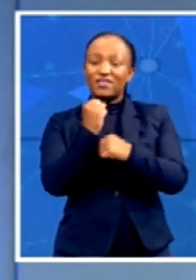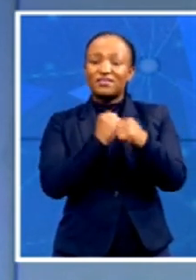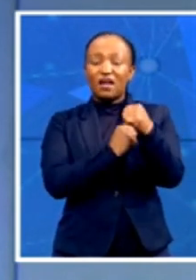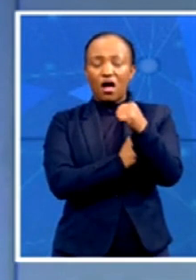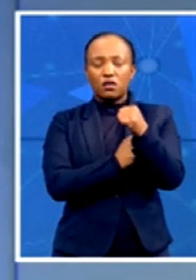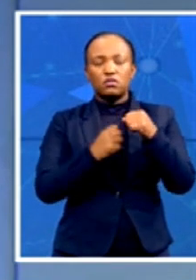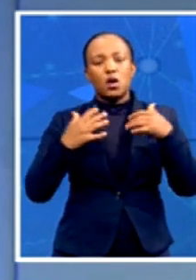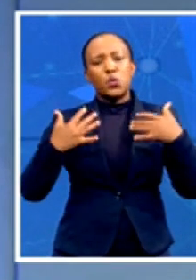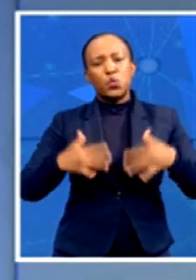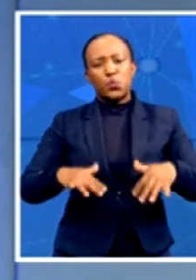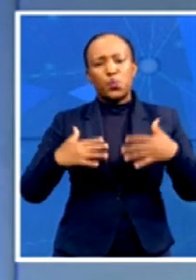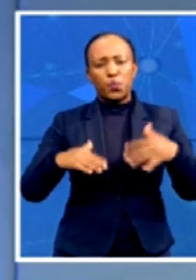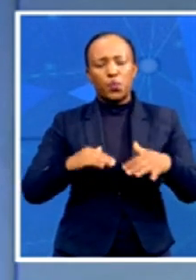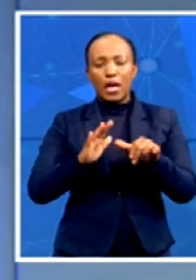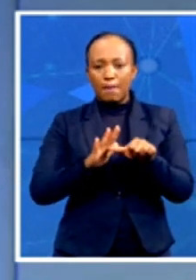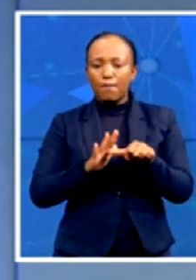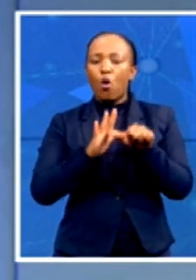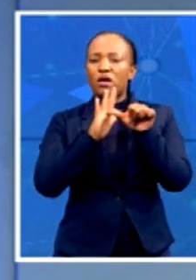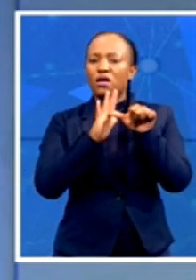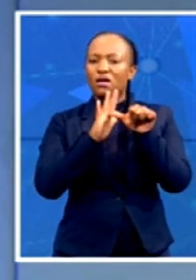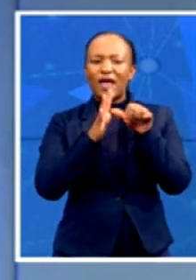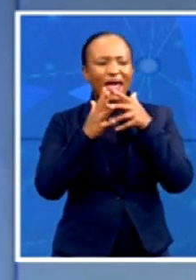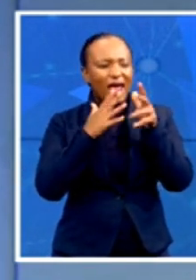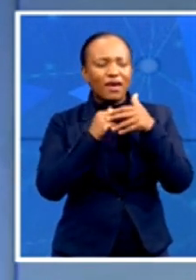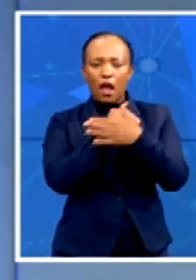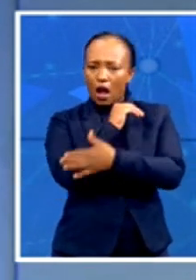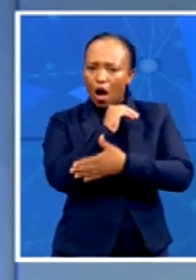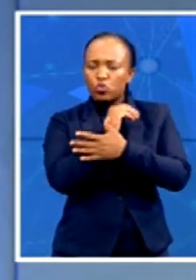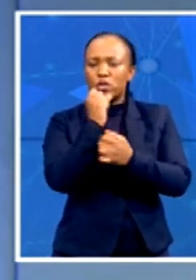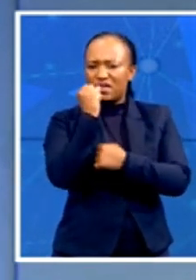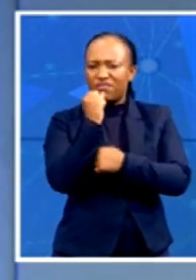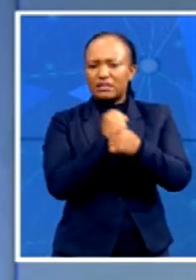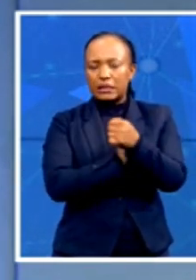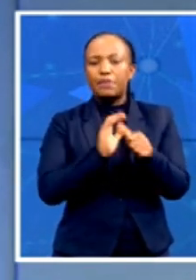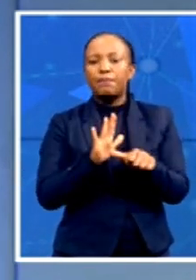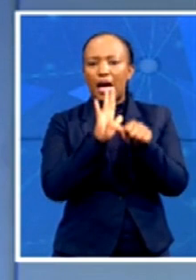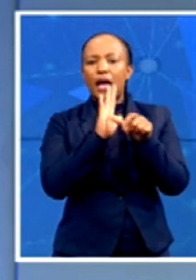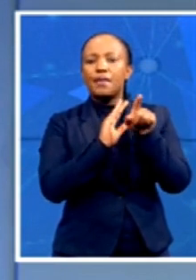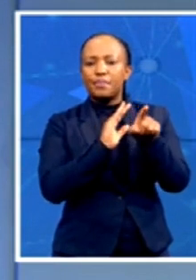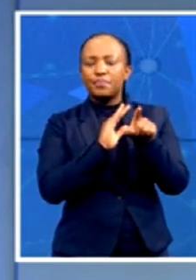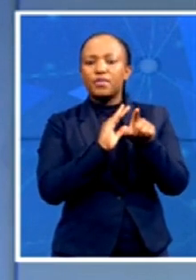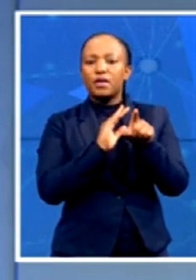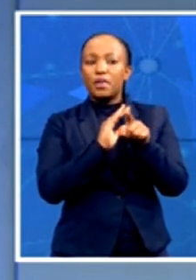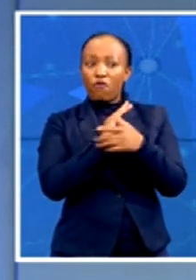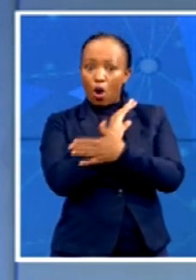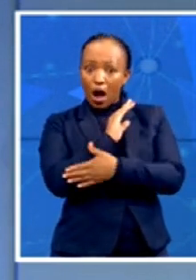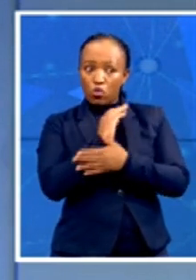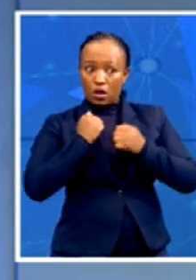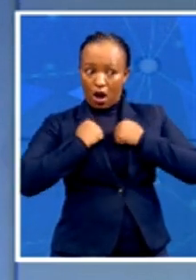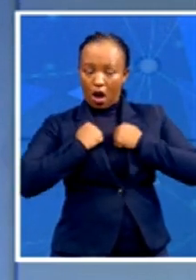especially our country's life, I'd like to say that we should all say